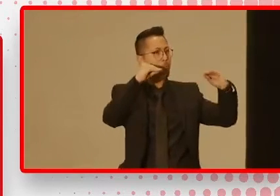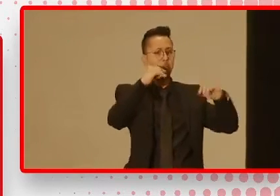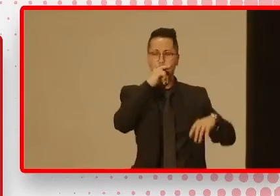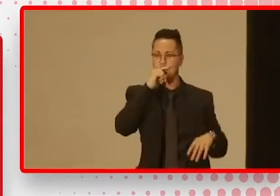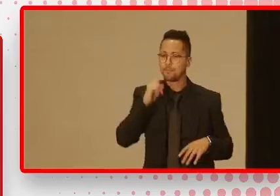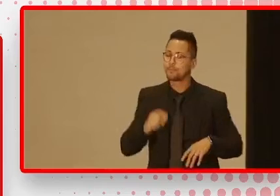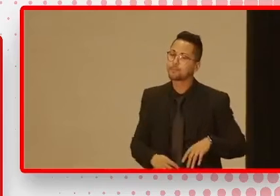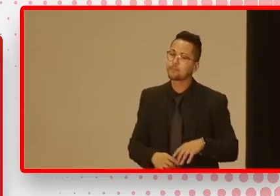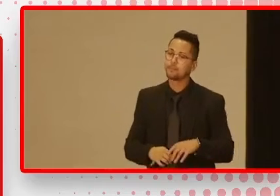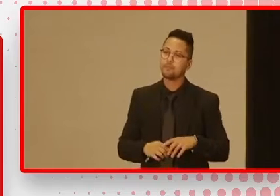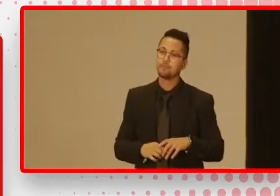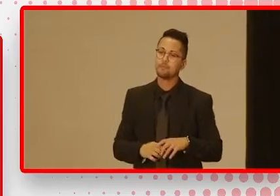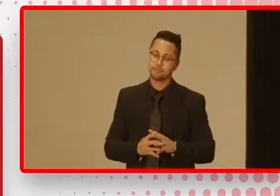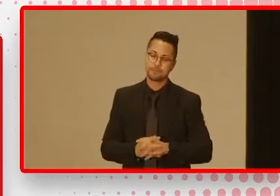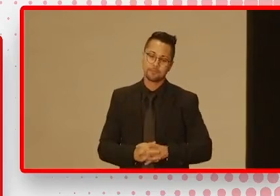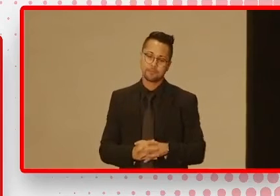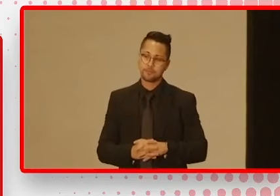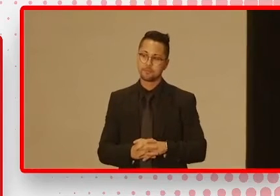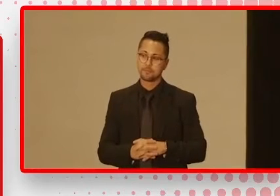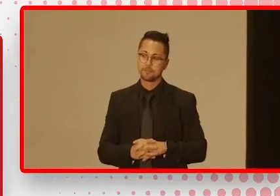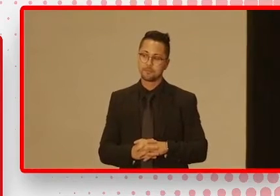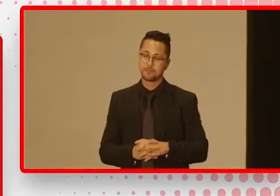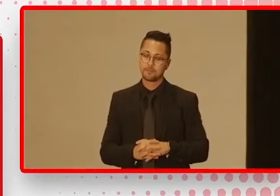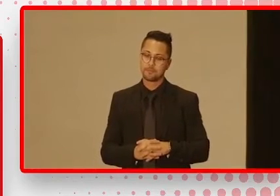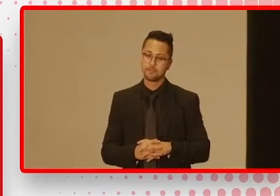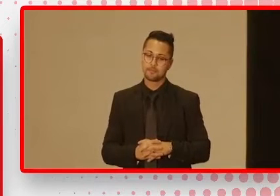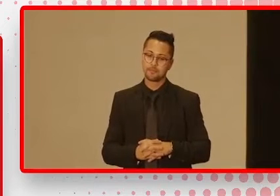them about disabilities.